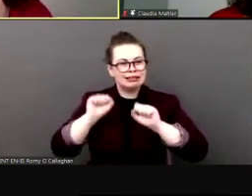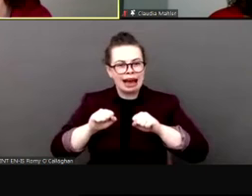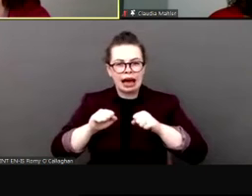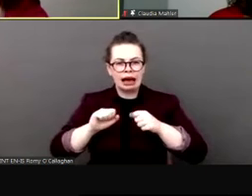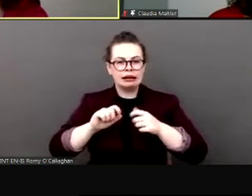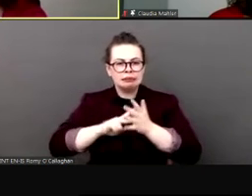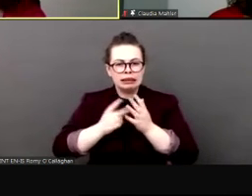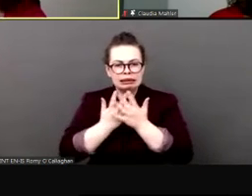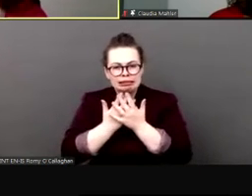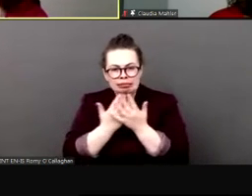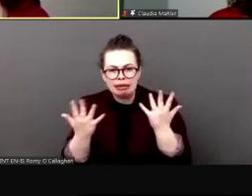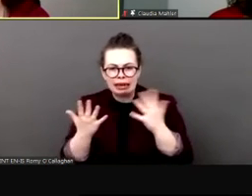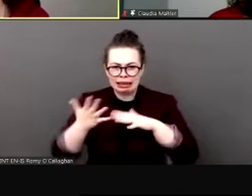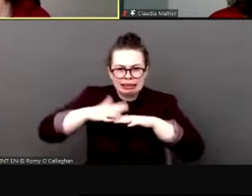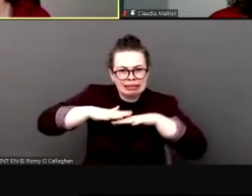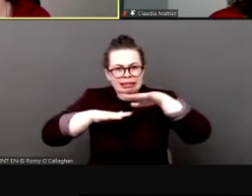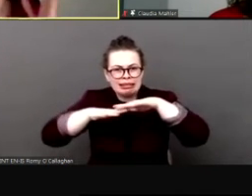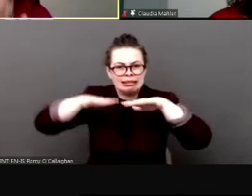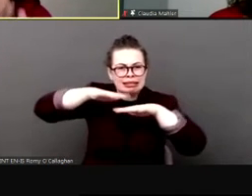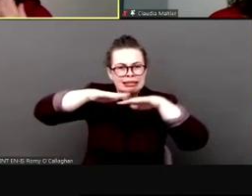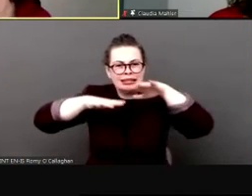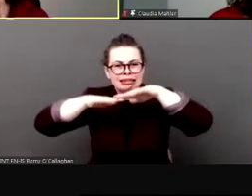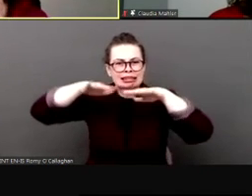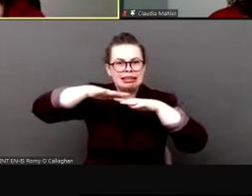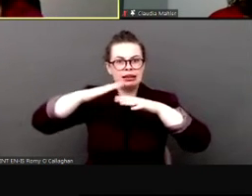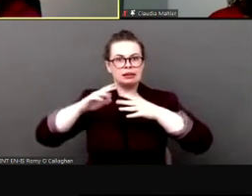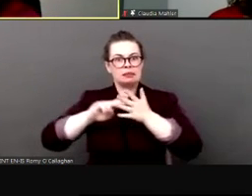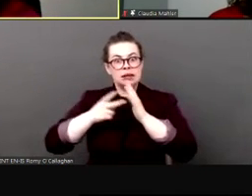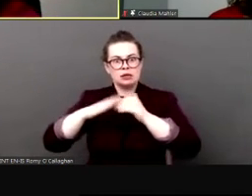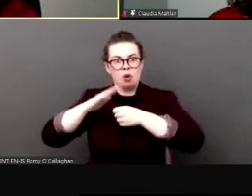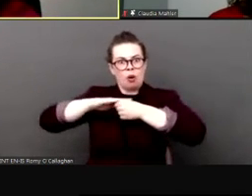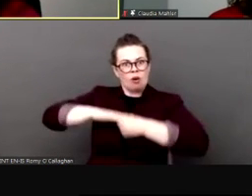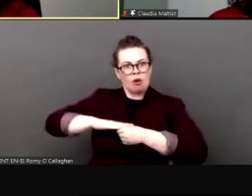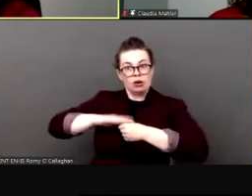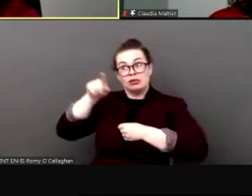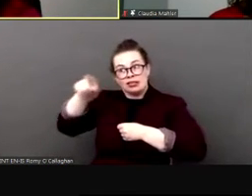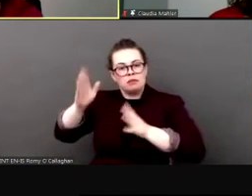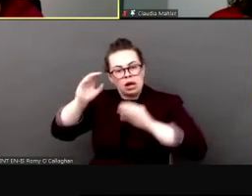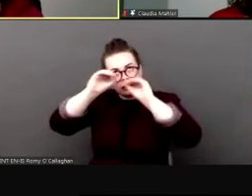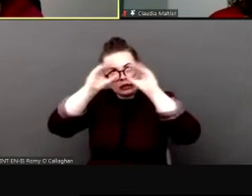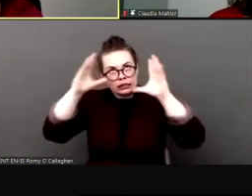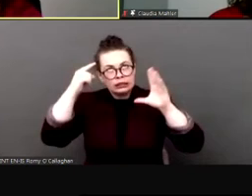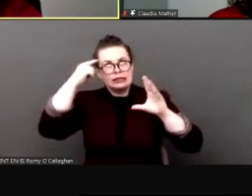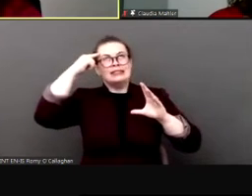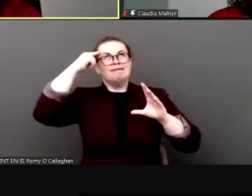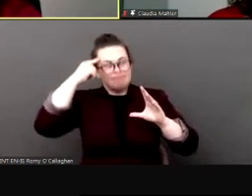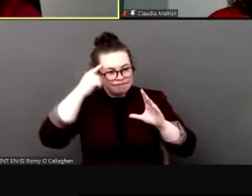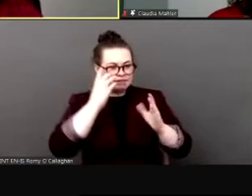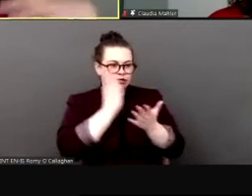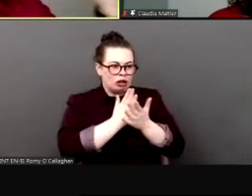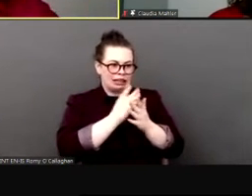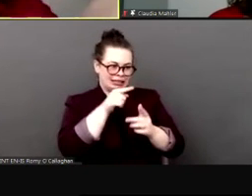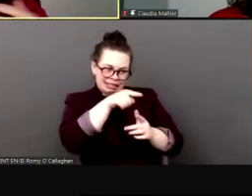and qualitatively different forms of discrimination than the simple addition of the separate discrimination grounds. And